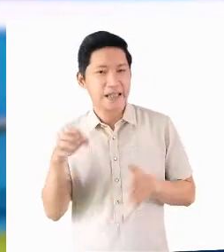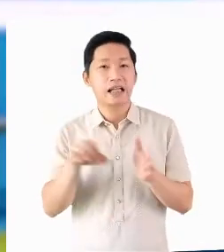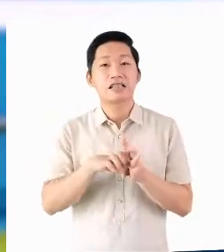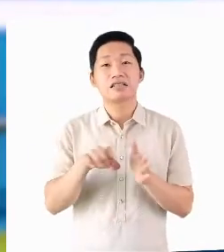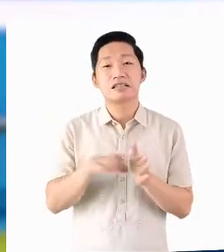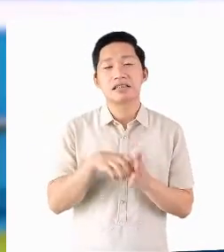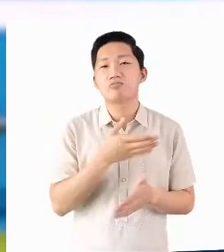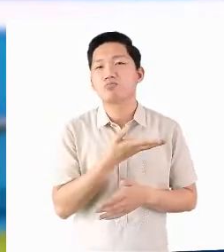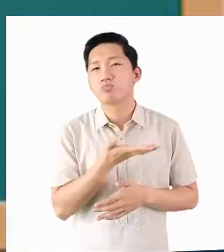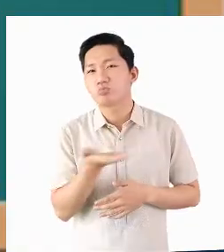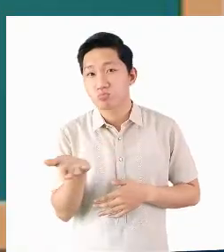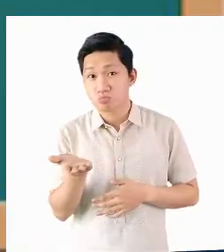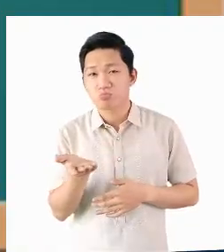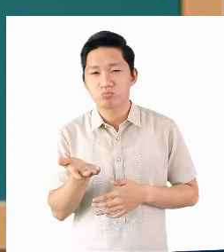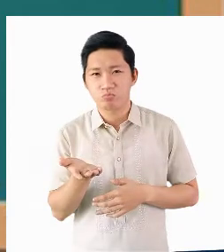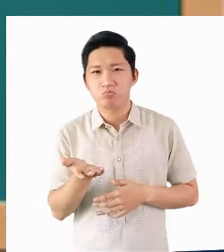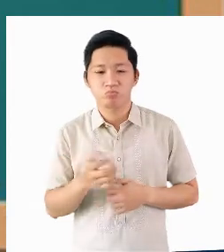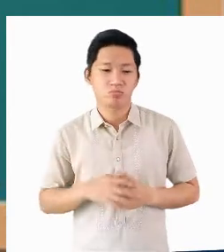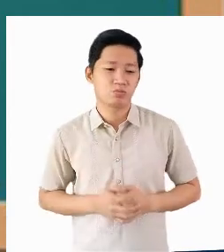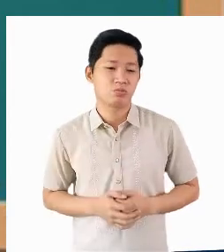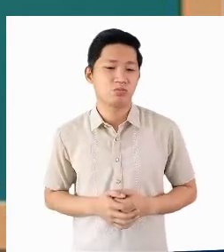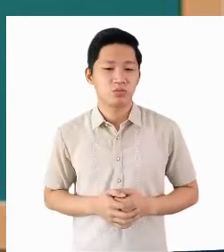Examples are